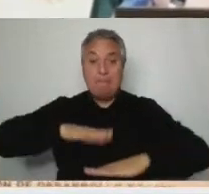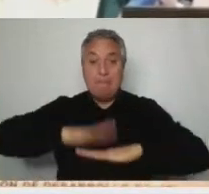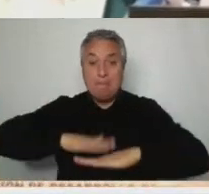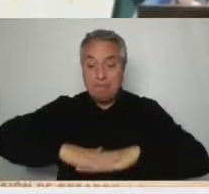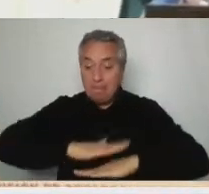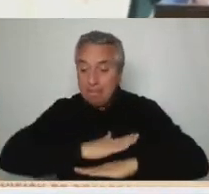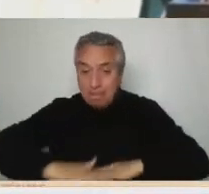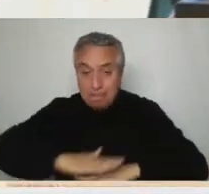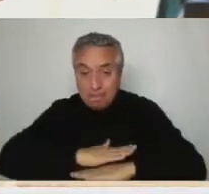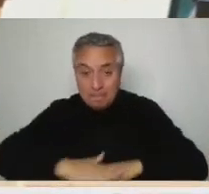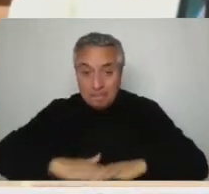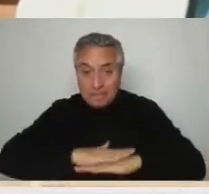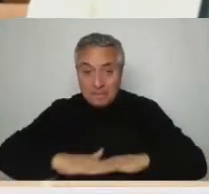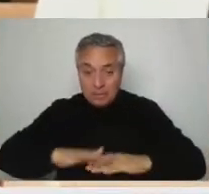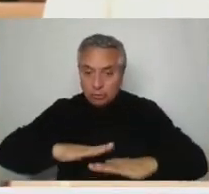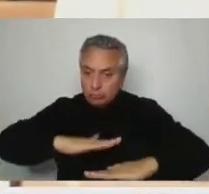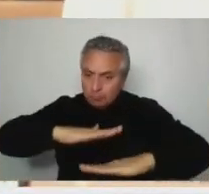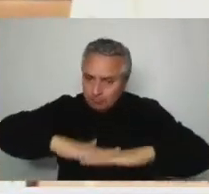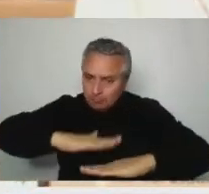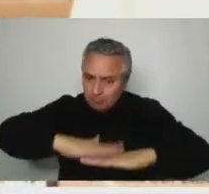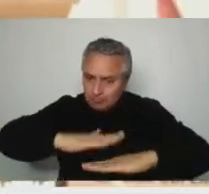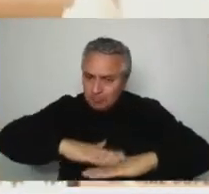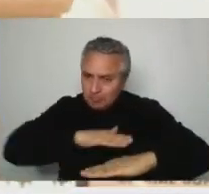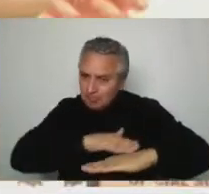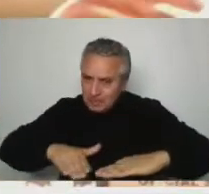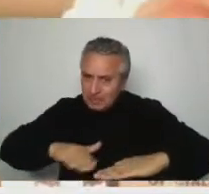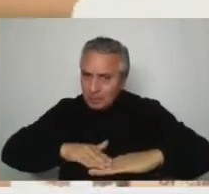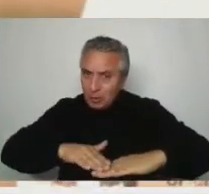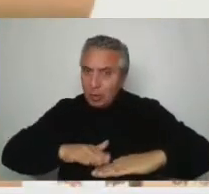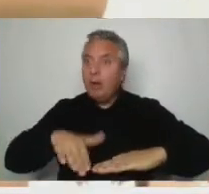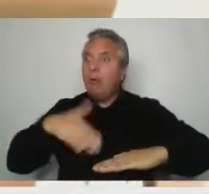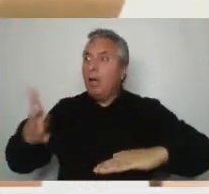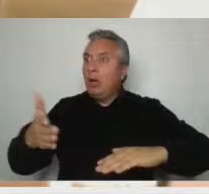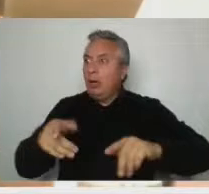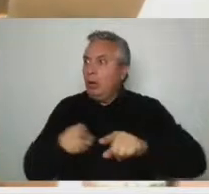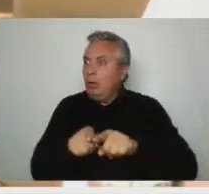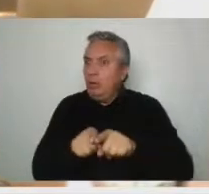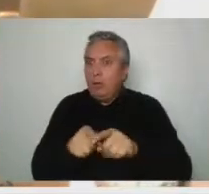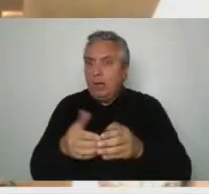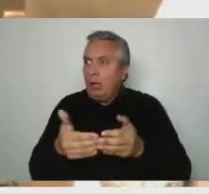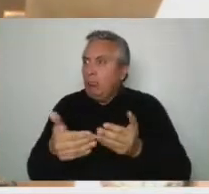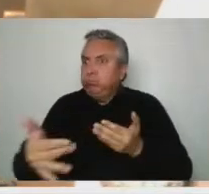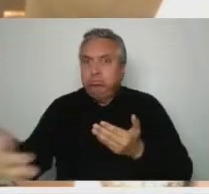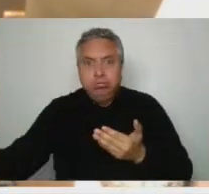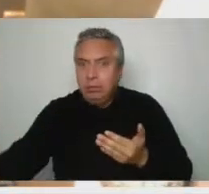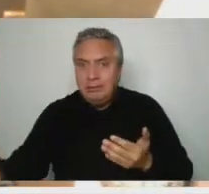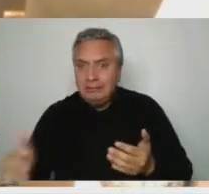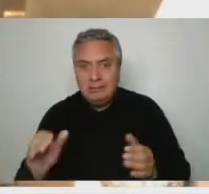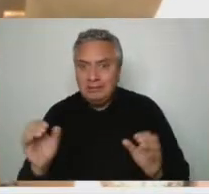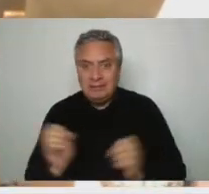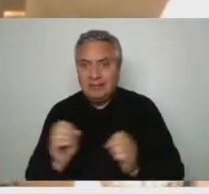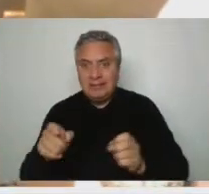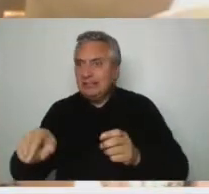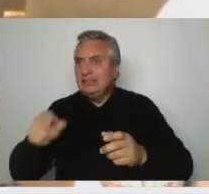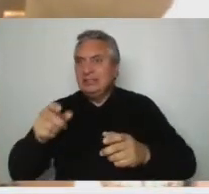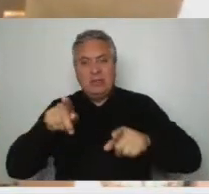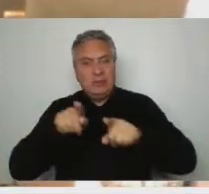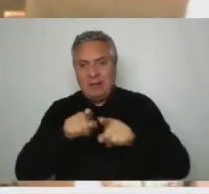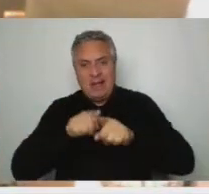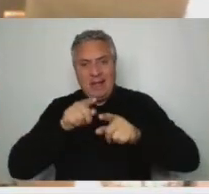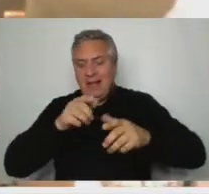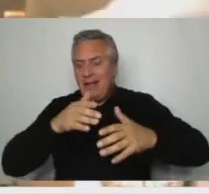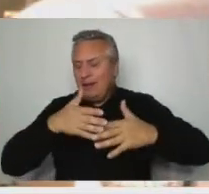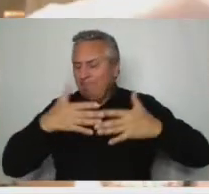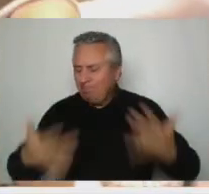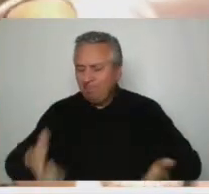the bare minimum, the floors, that is, if you will, and still have caps. So guaranteeing the bare minimum doesn't mean that you will